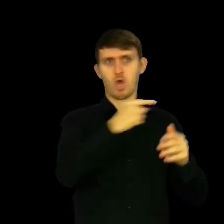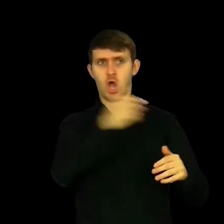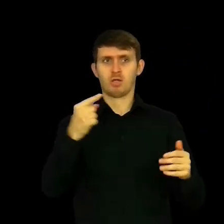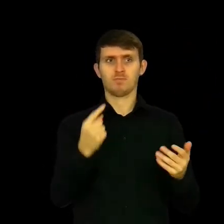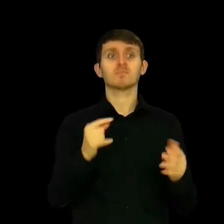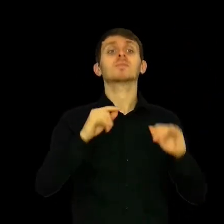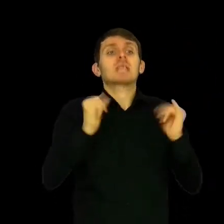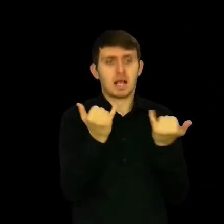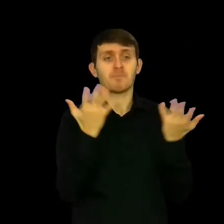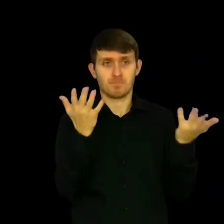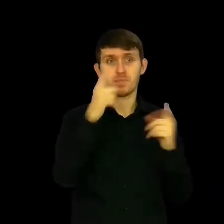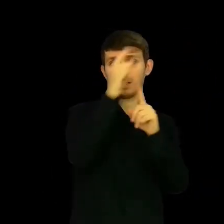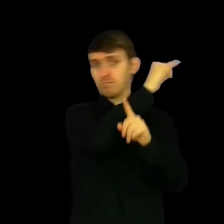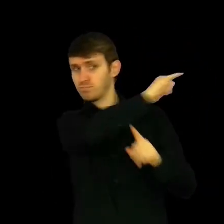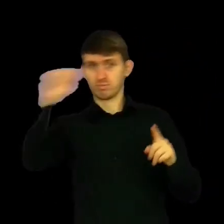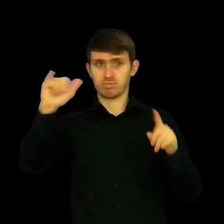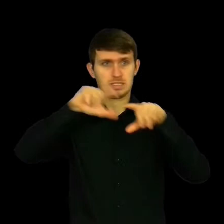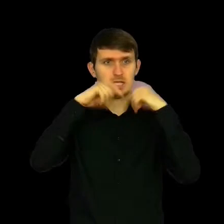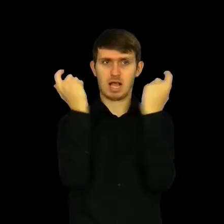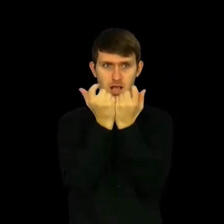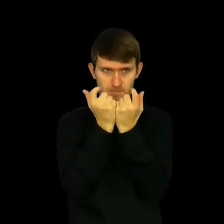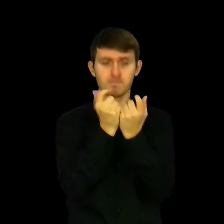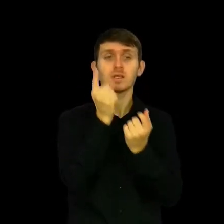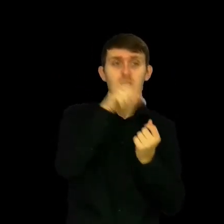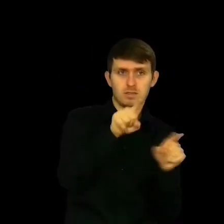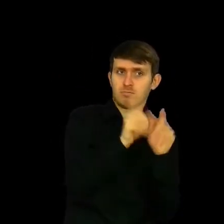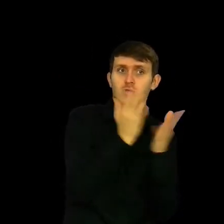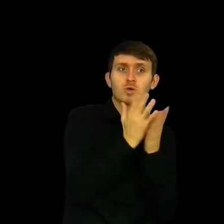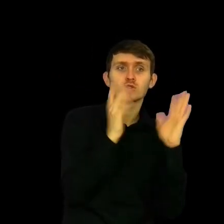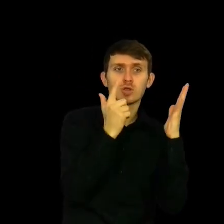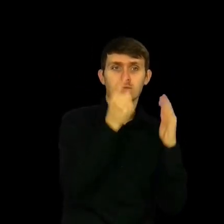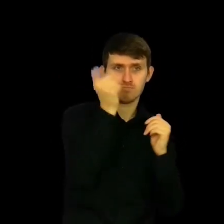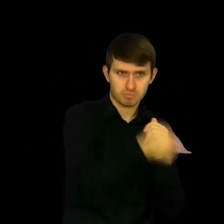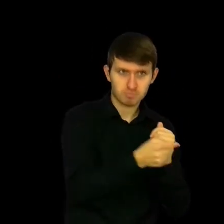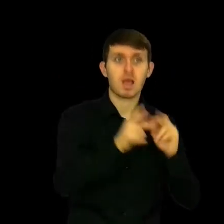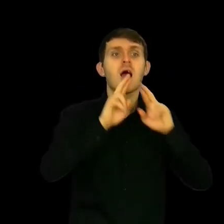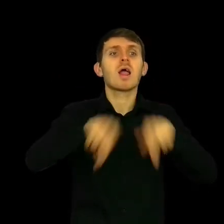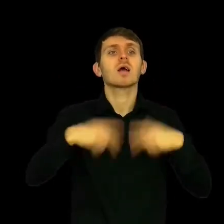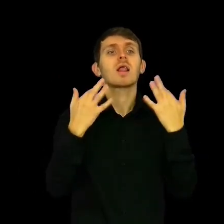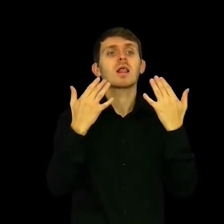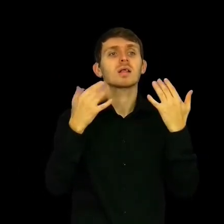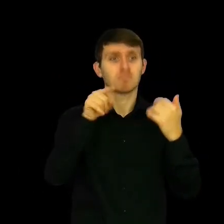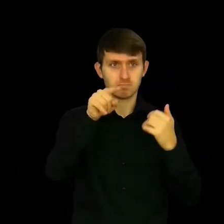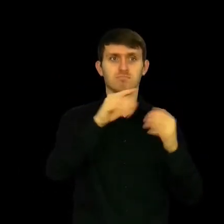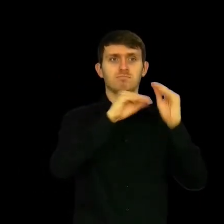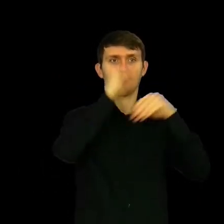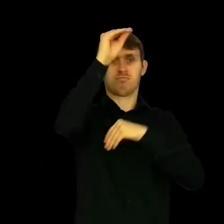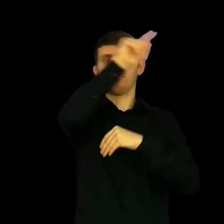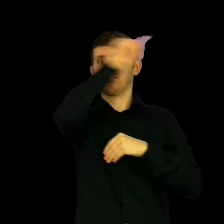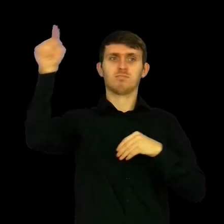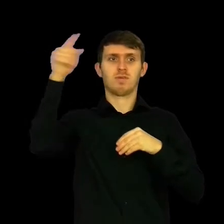So what I can do is I'll cross out this, and I'll subtract 7,000 from it, and I'm going to get